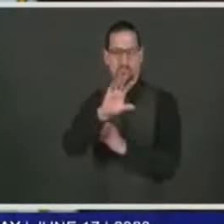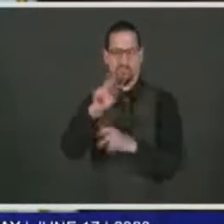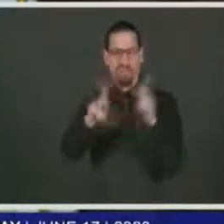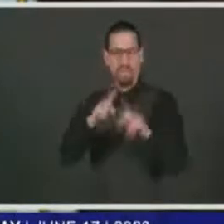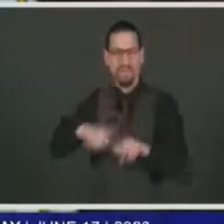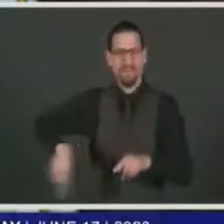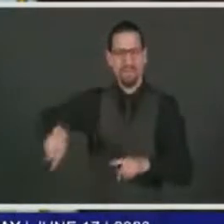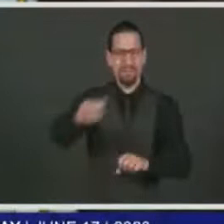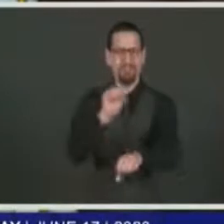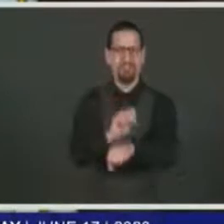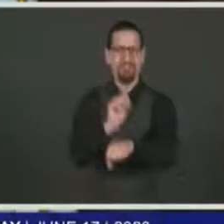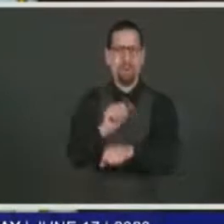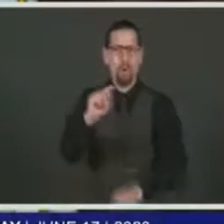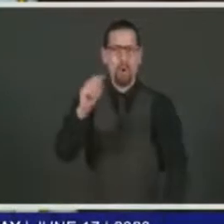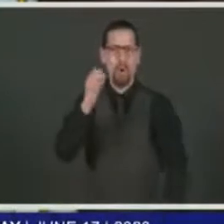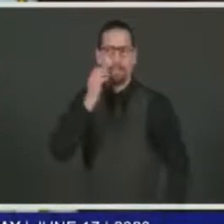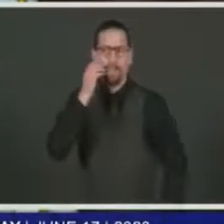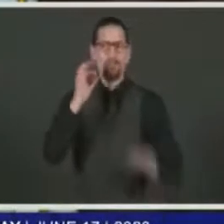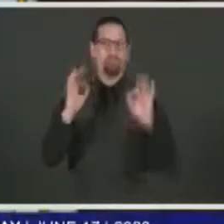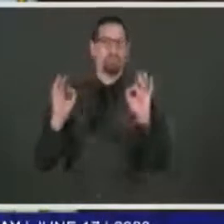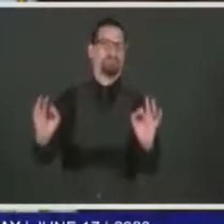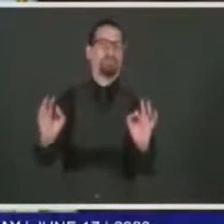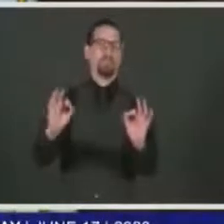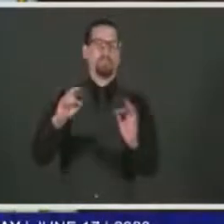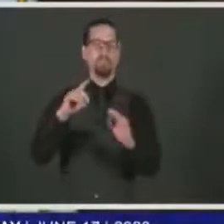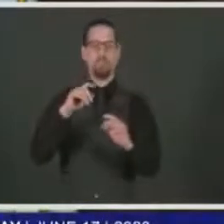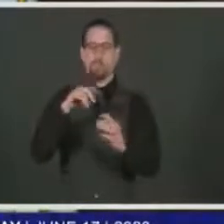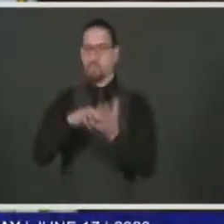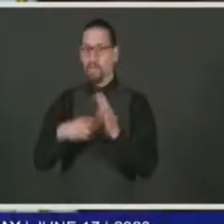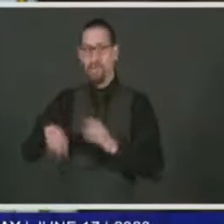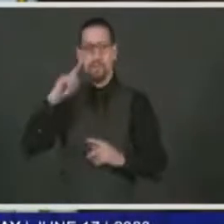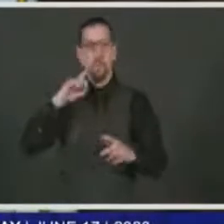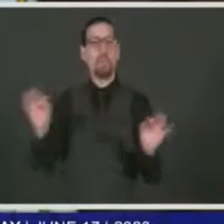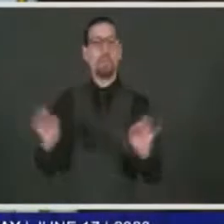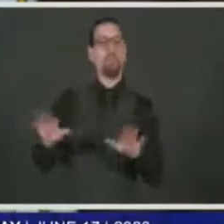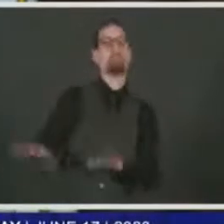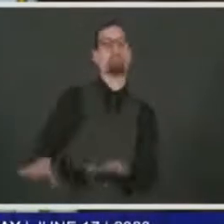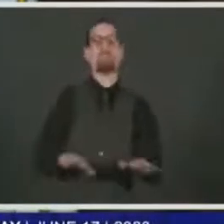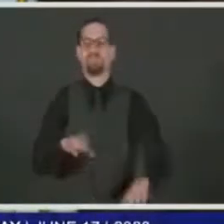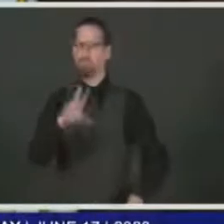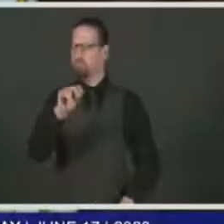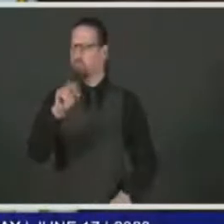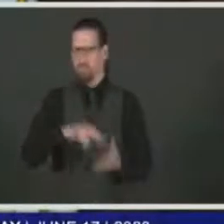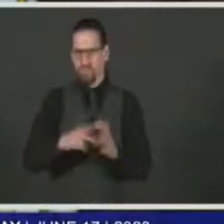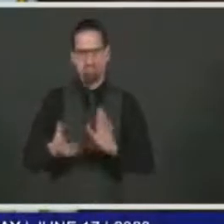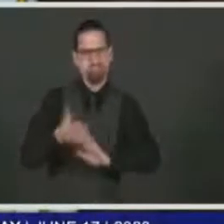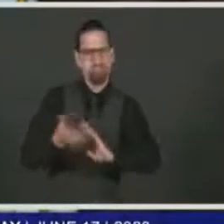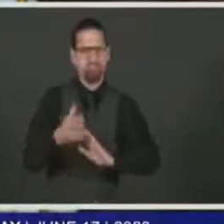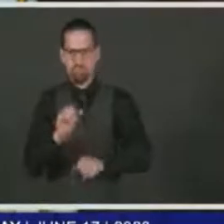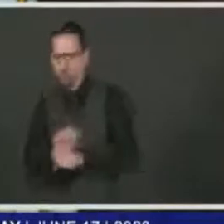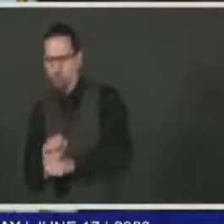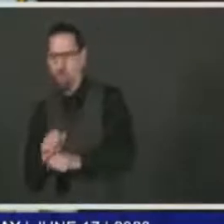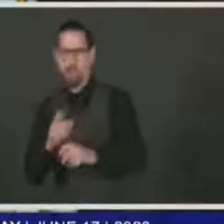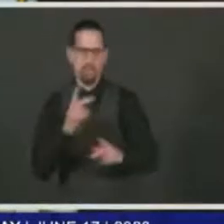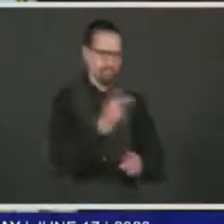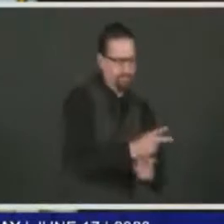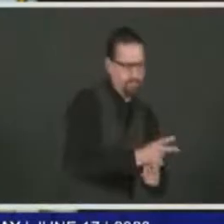which means we need to think about childcare for folks who are going to continue to work from home.